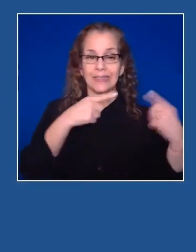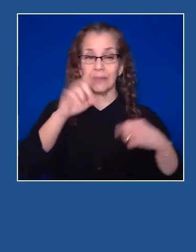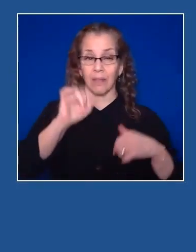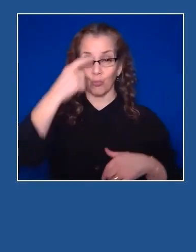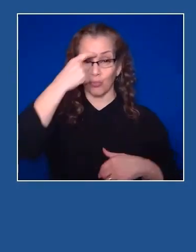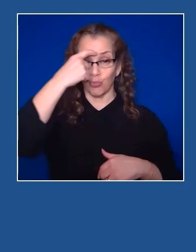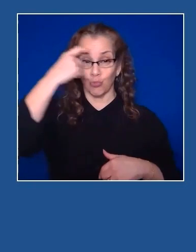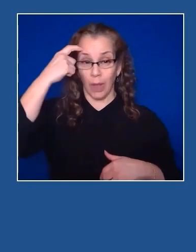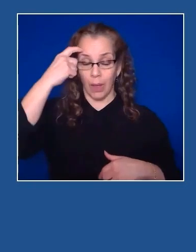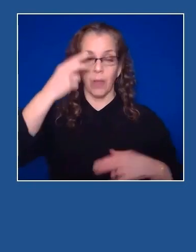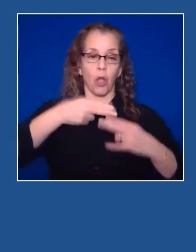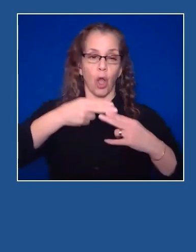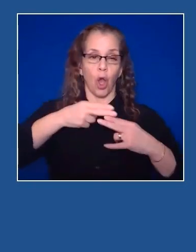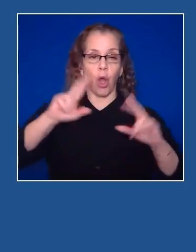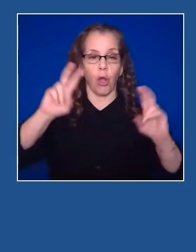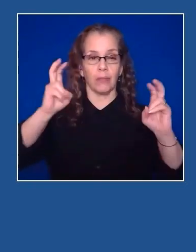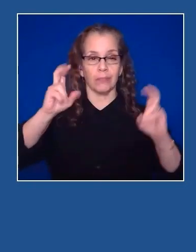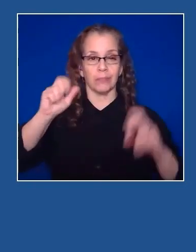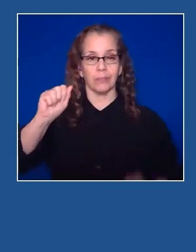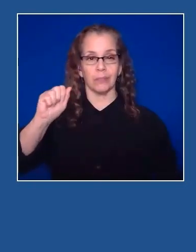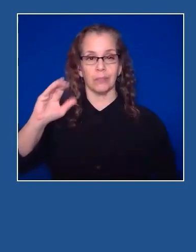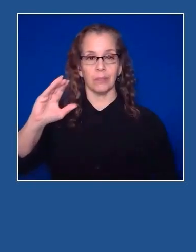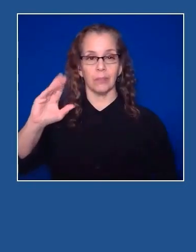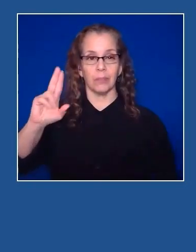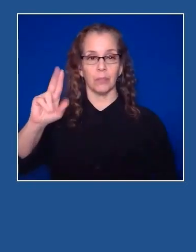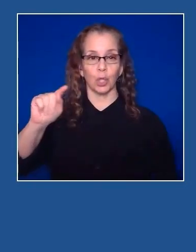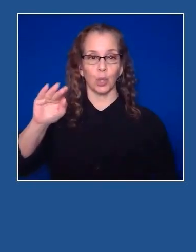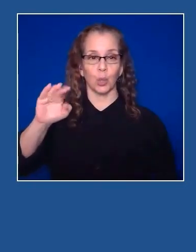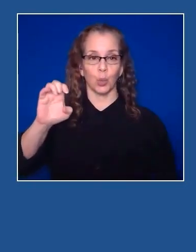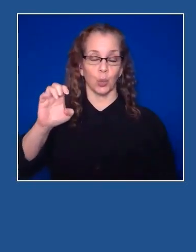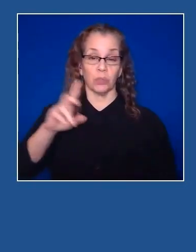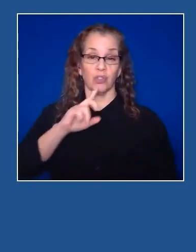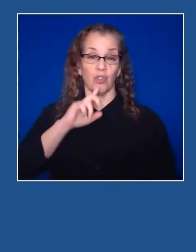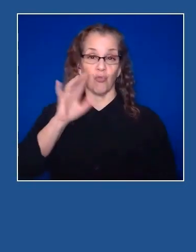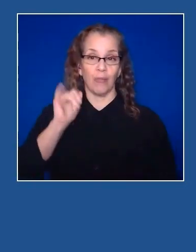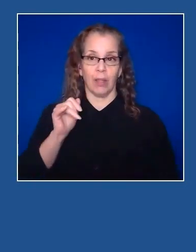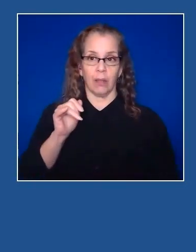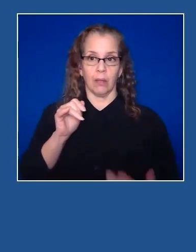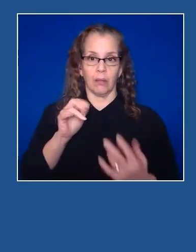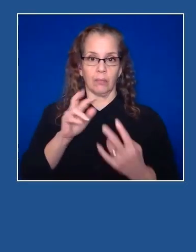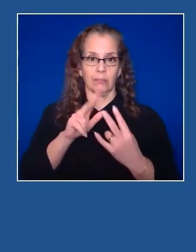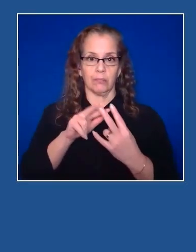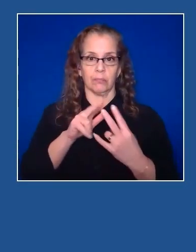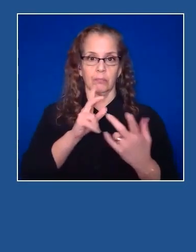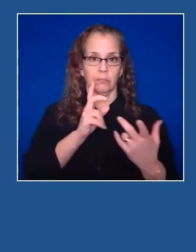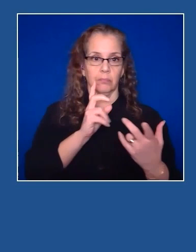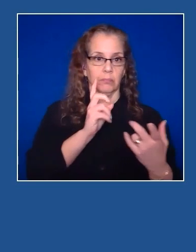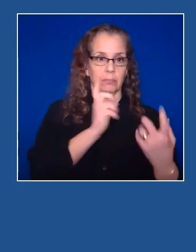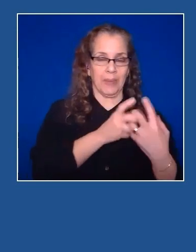call it acute stress disorder. So almost everybody met one or the other criteria.